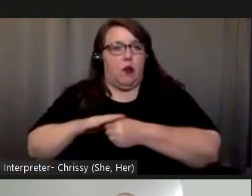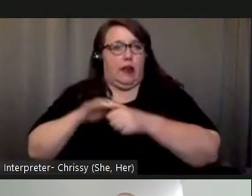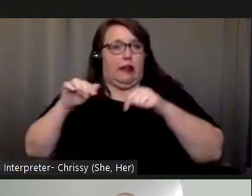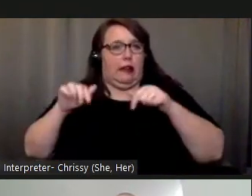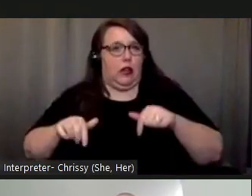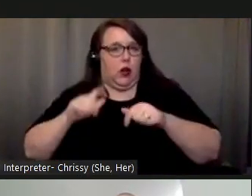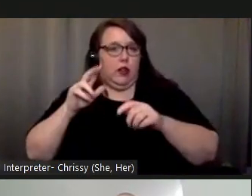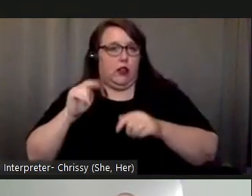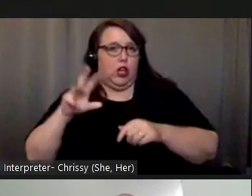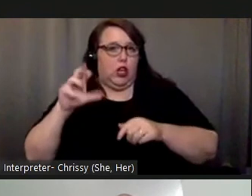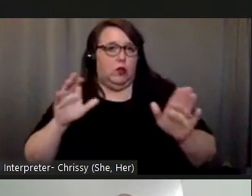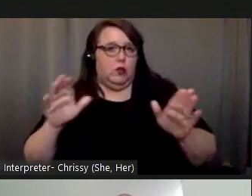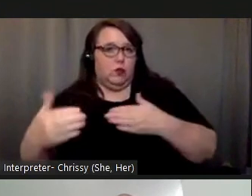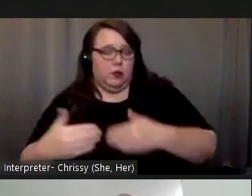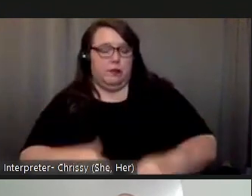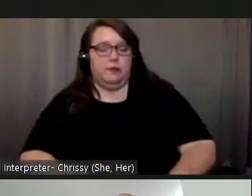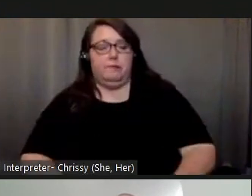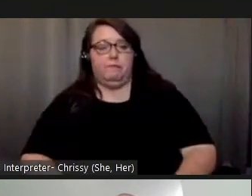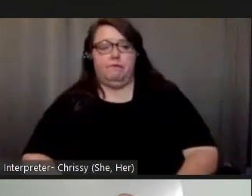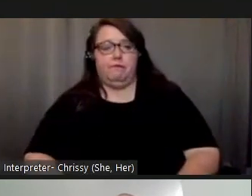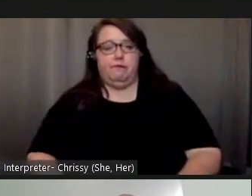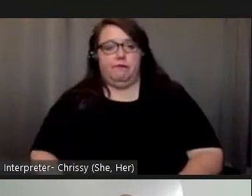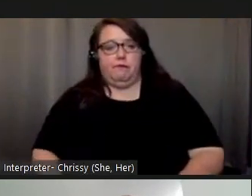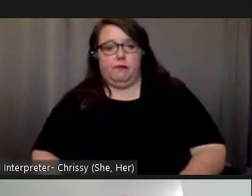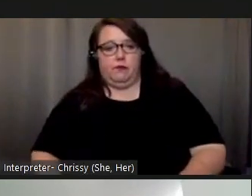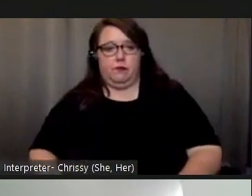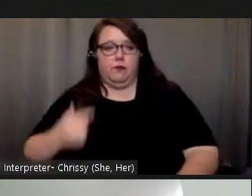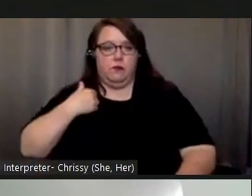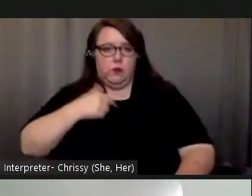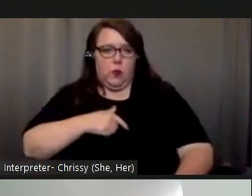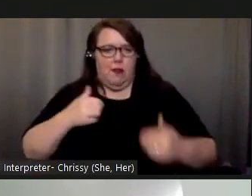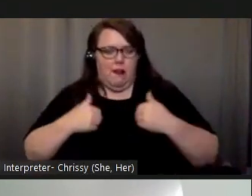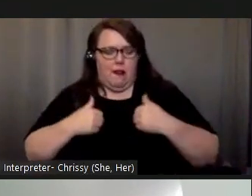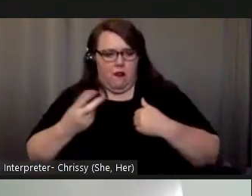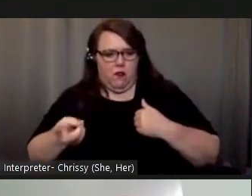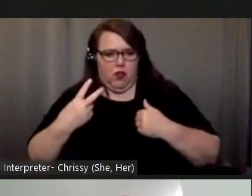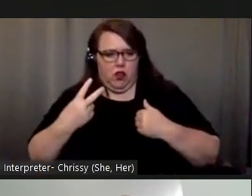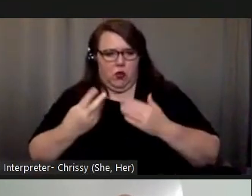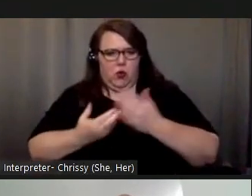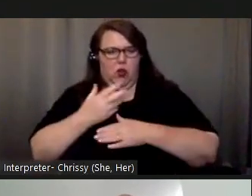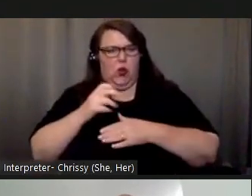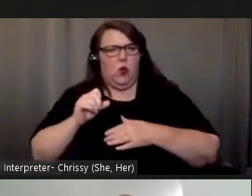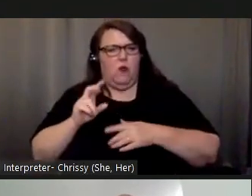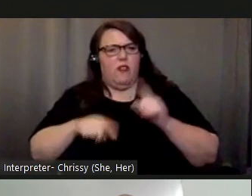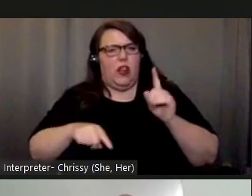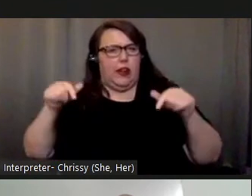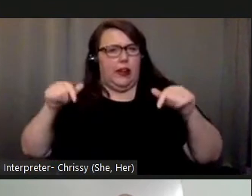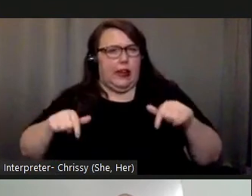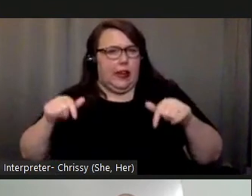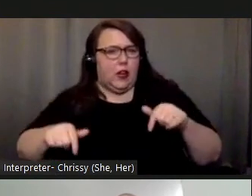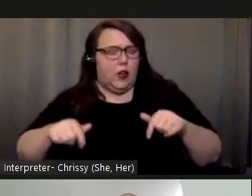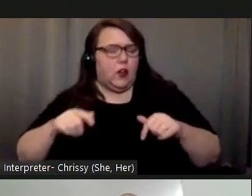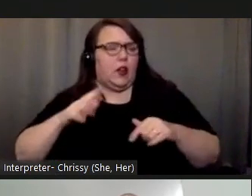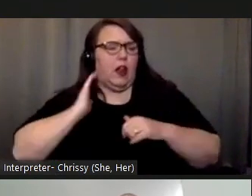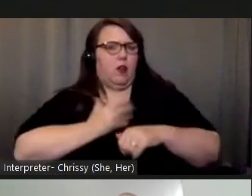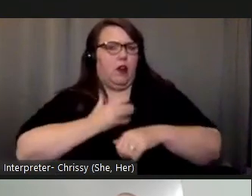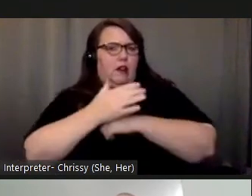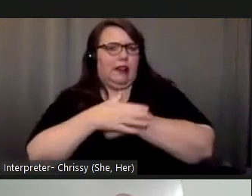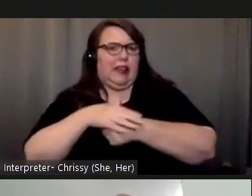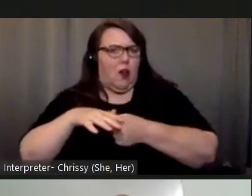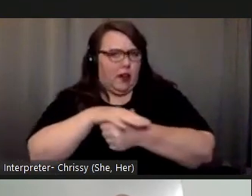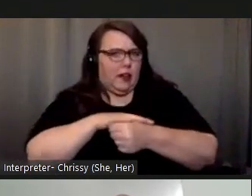have one of each of the new strains here for a total of 2 of the cases, and the county is hoping that they'll be able to